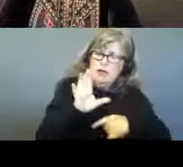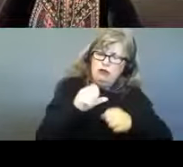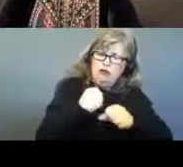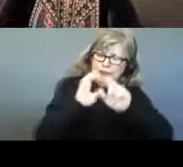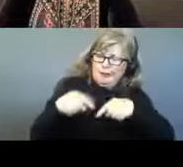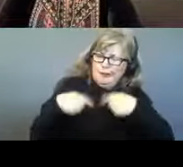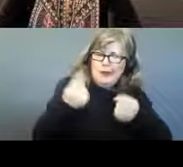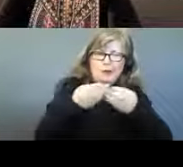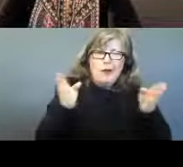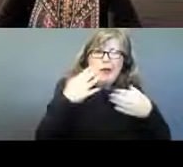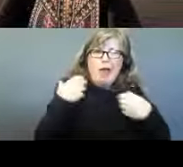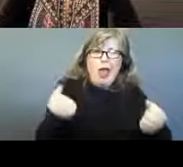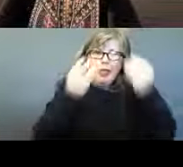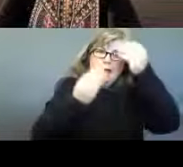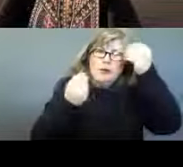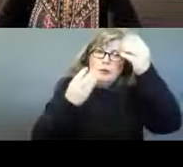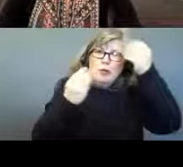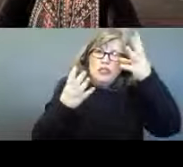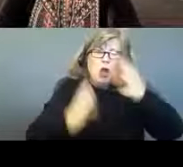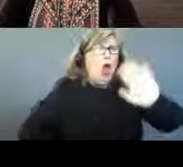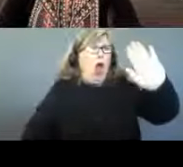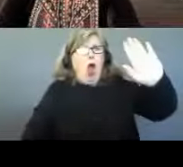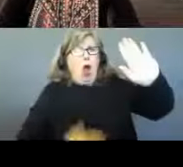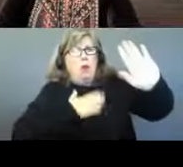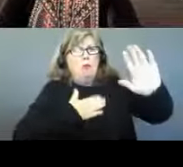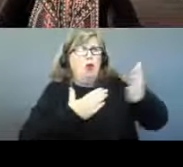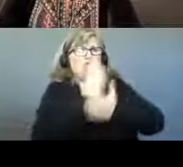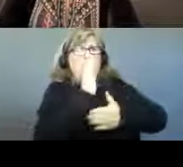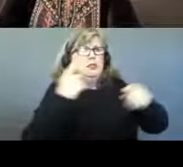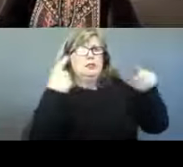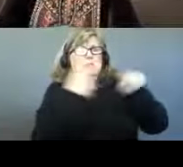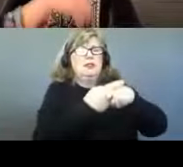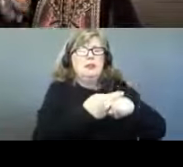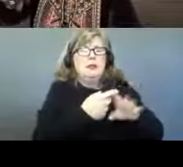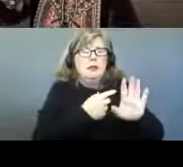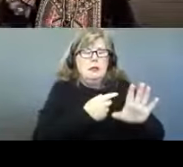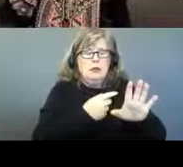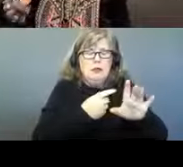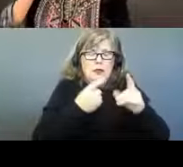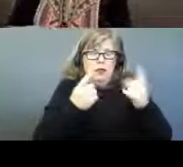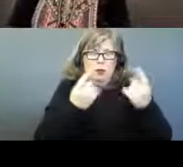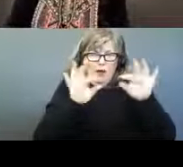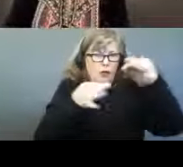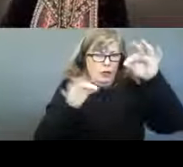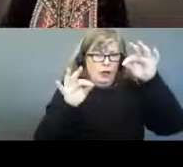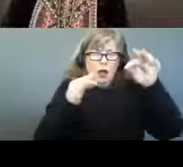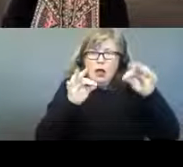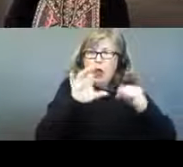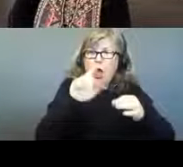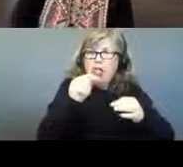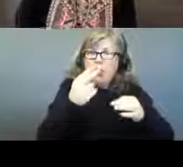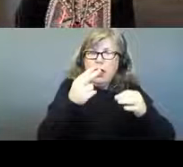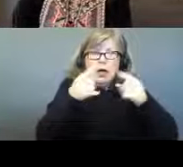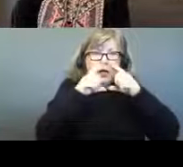and saying it's an abuse of their rights. Now, how on earth can the concept of a piece of cotton over your mouth or